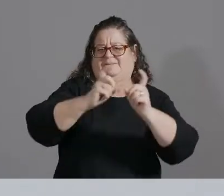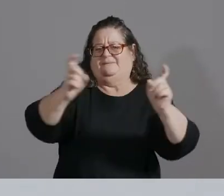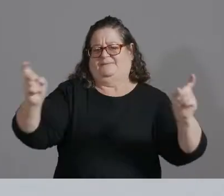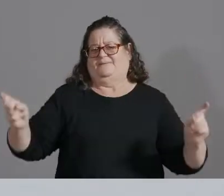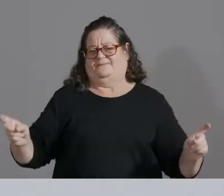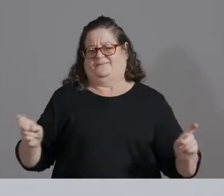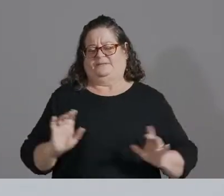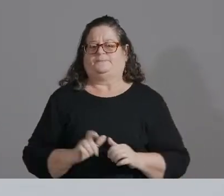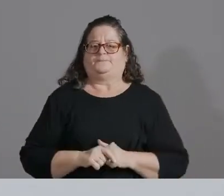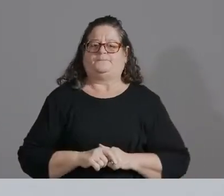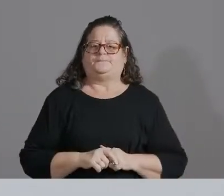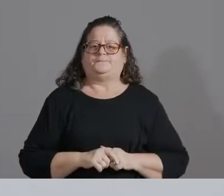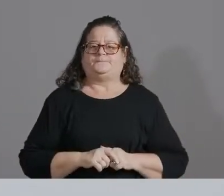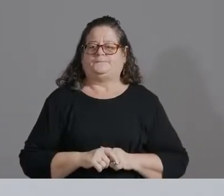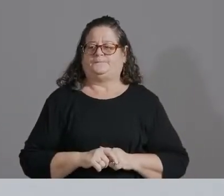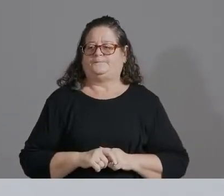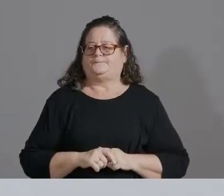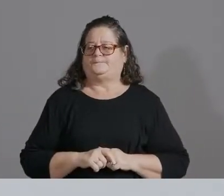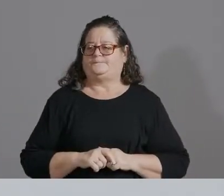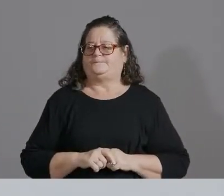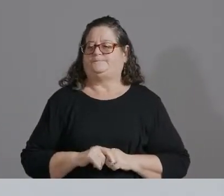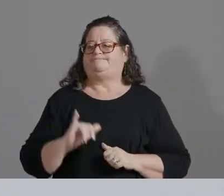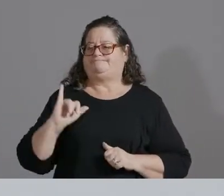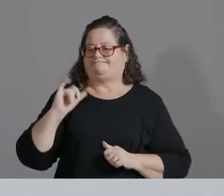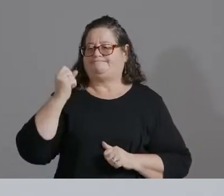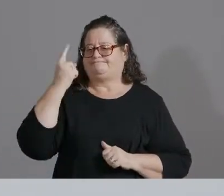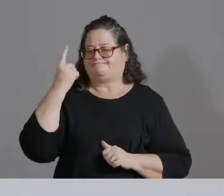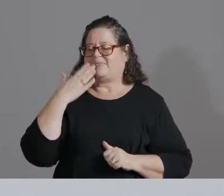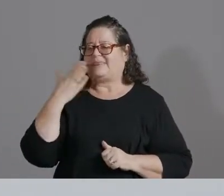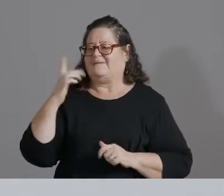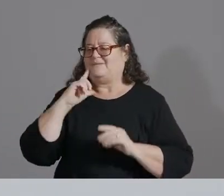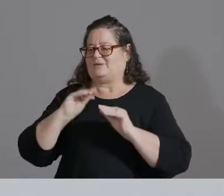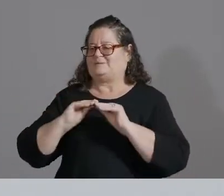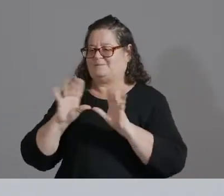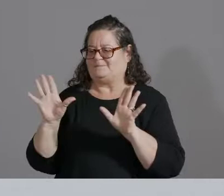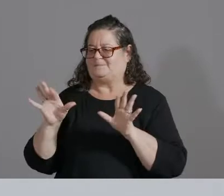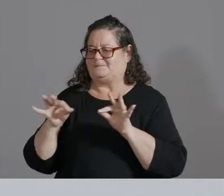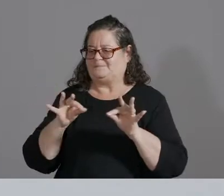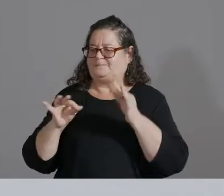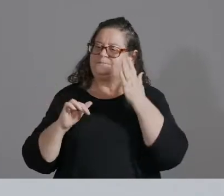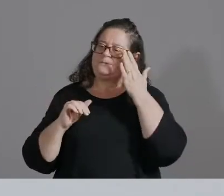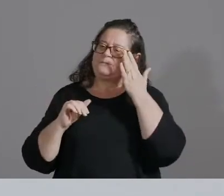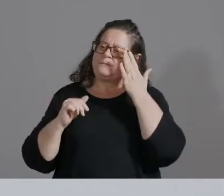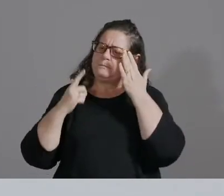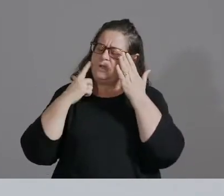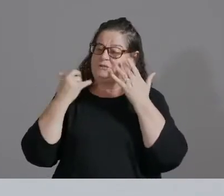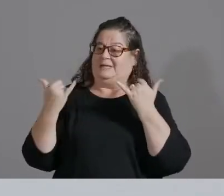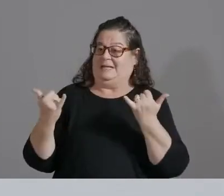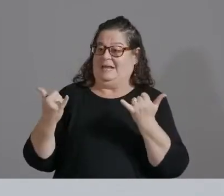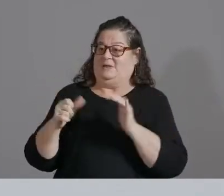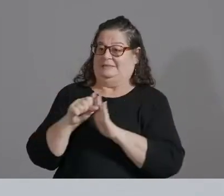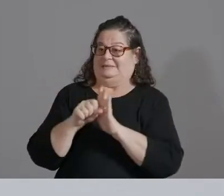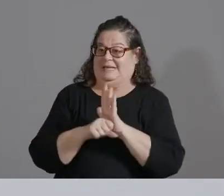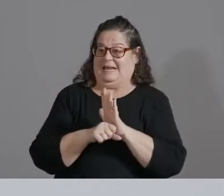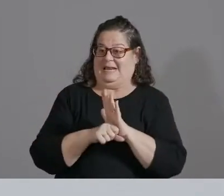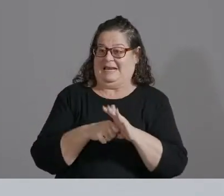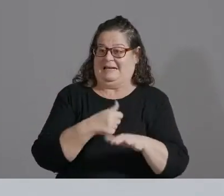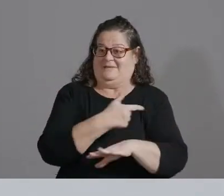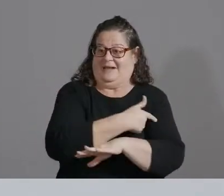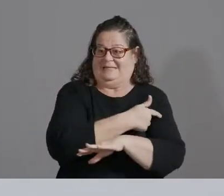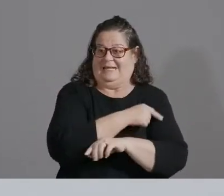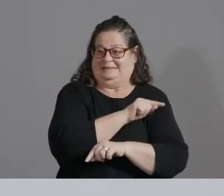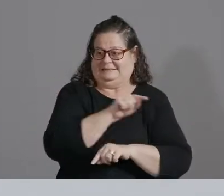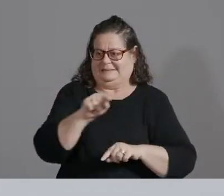Gotcha. Thank you so much for that clarification. And then since the state is vaccinating 65 plus while Pima is still in 70 plus, will